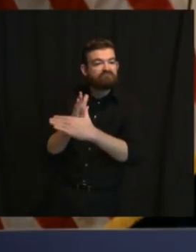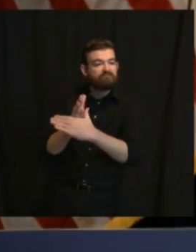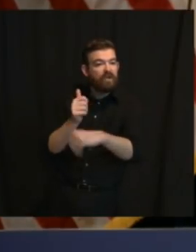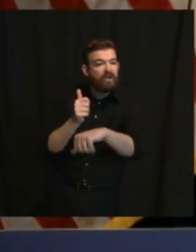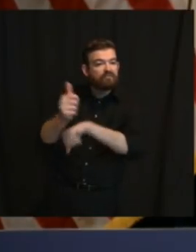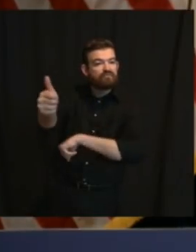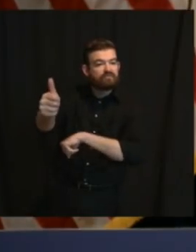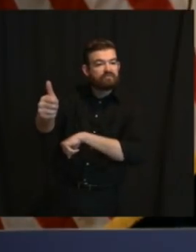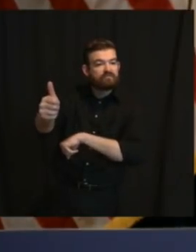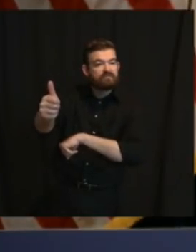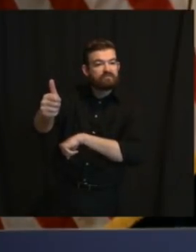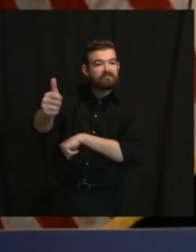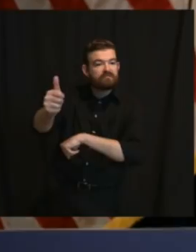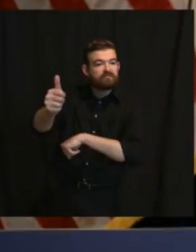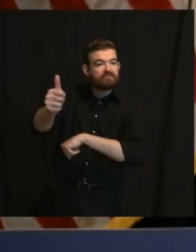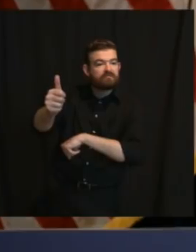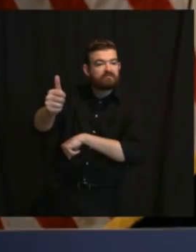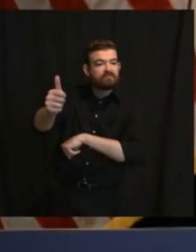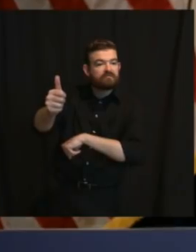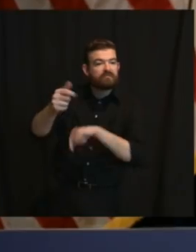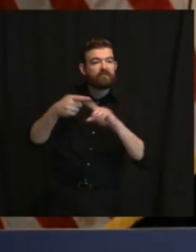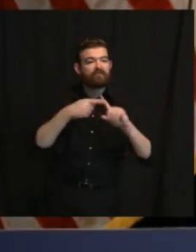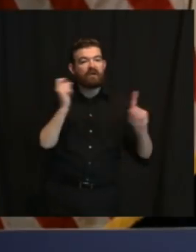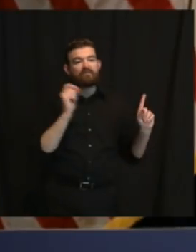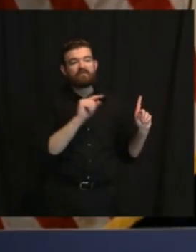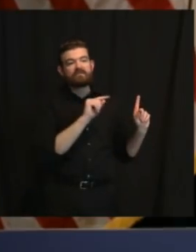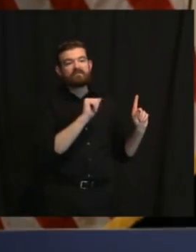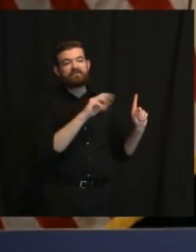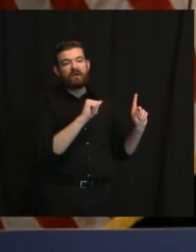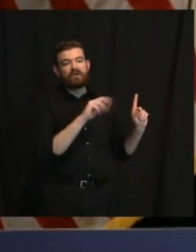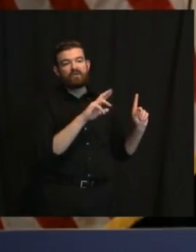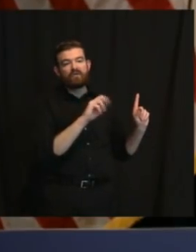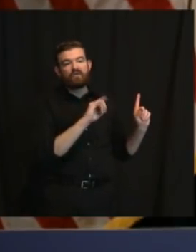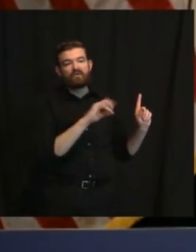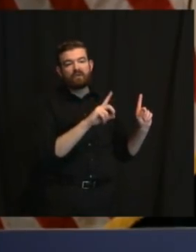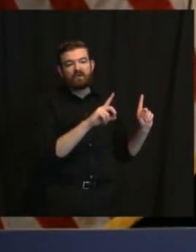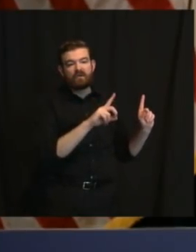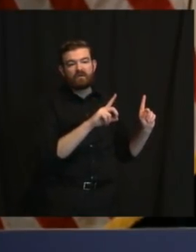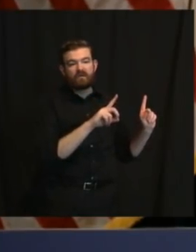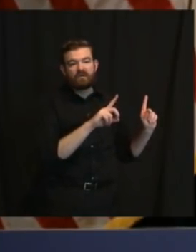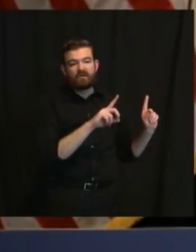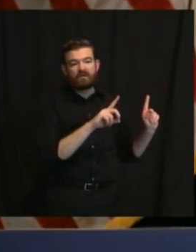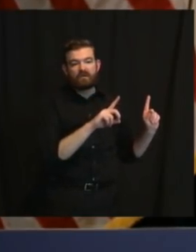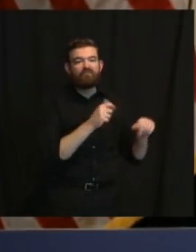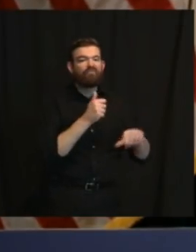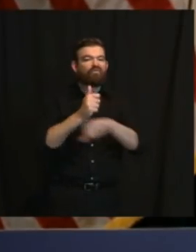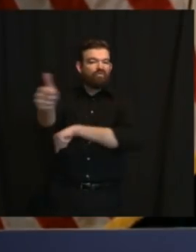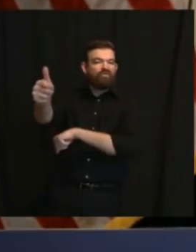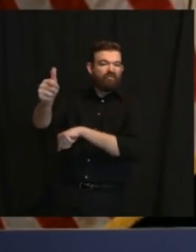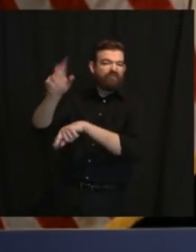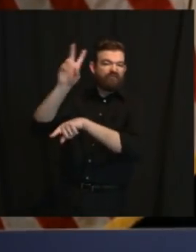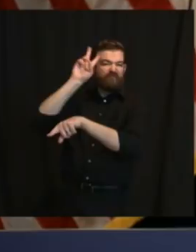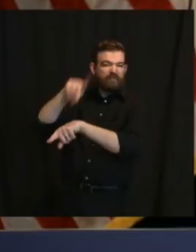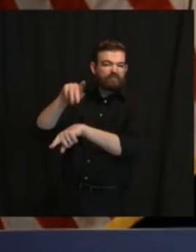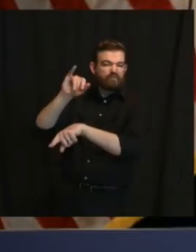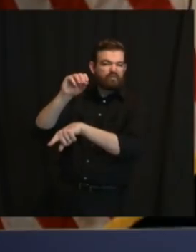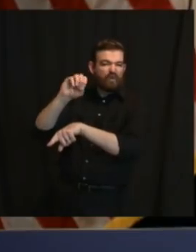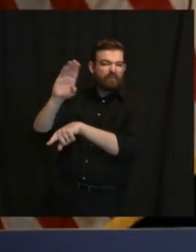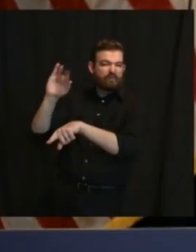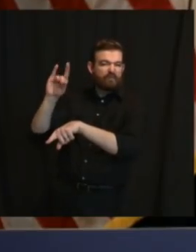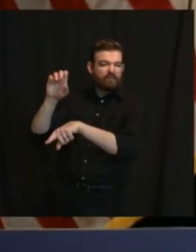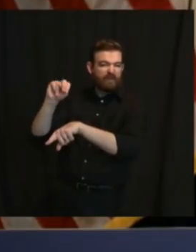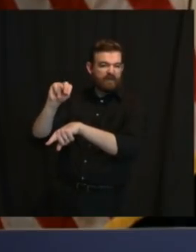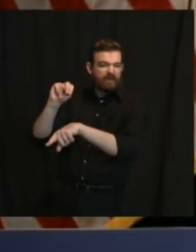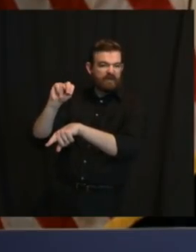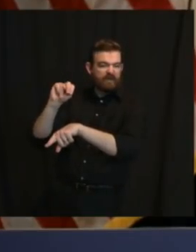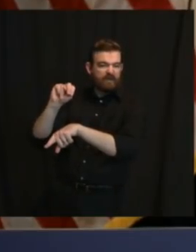will help Trump get elected or that they'll hurt Democratic candidates down the ballot in New Jersey? I literally, and I'm not